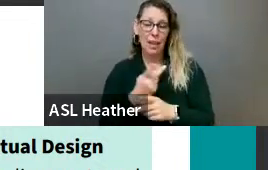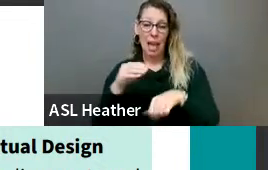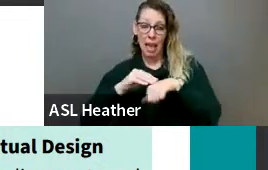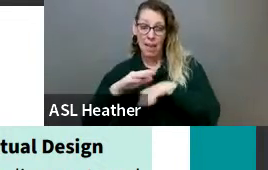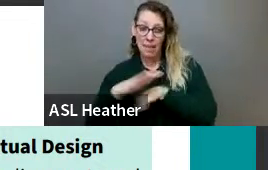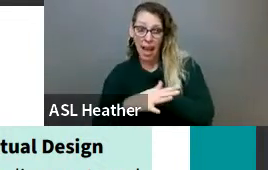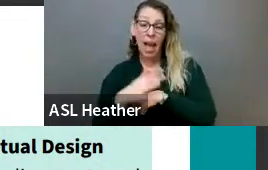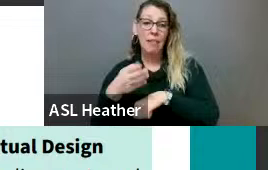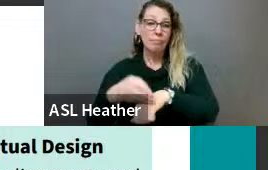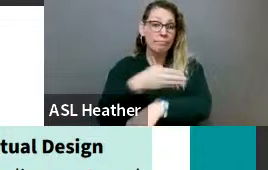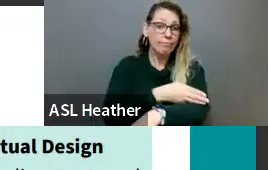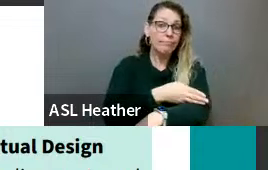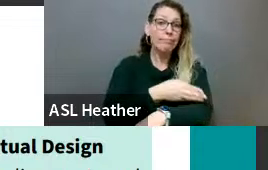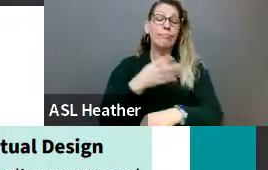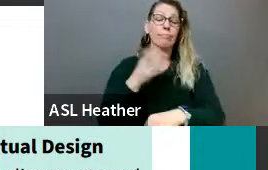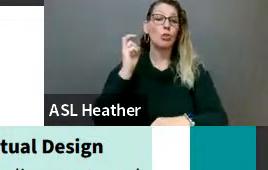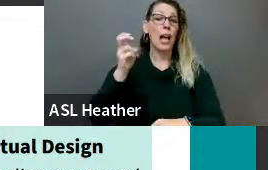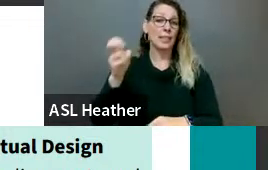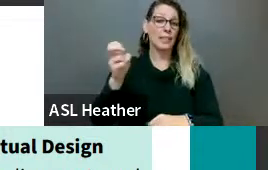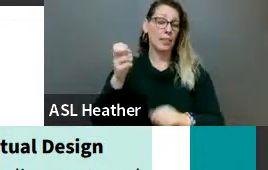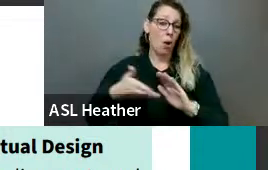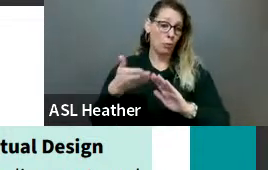in improving transit operations.